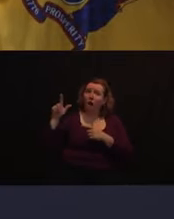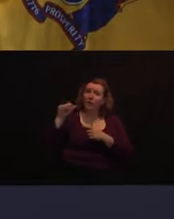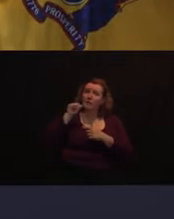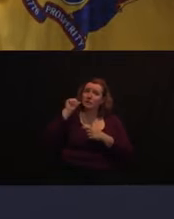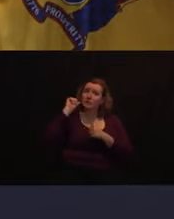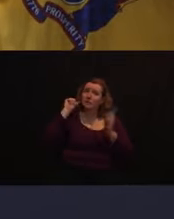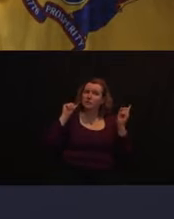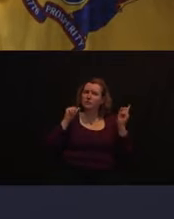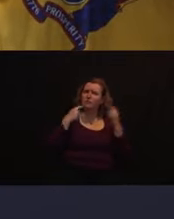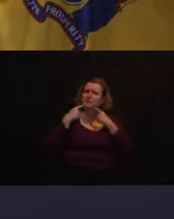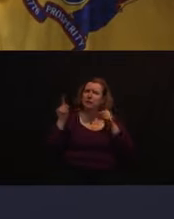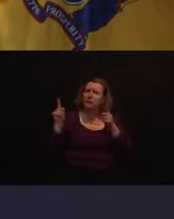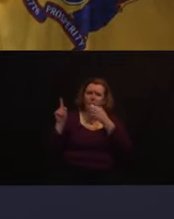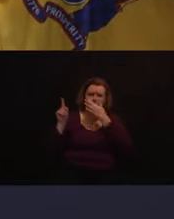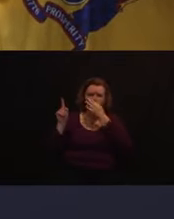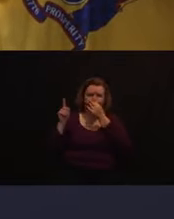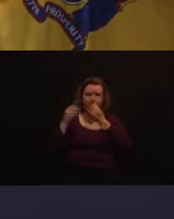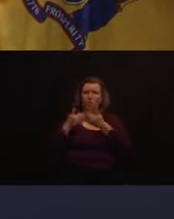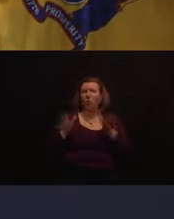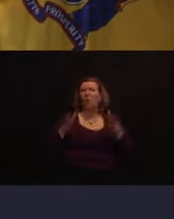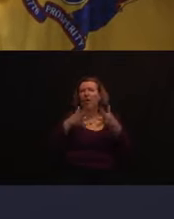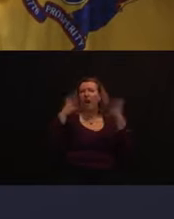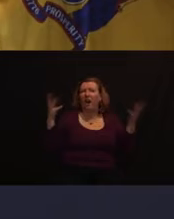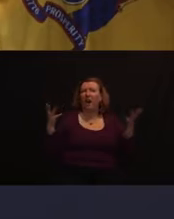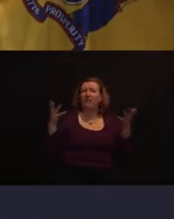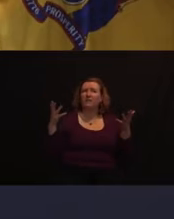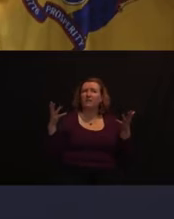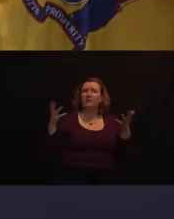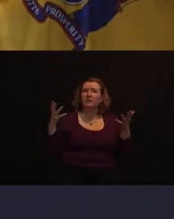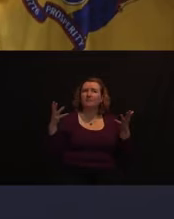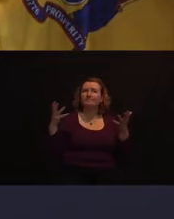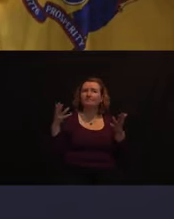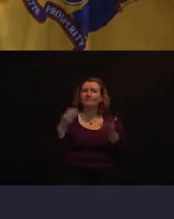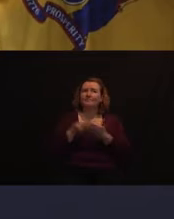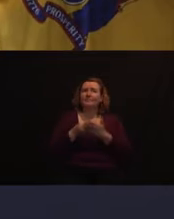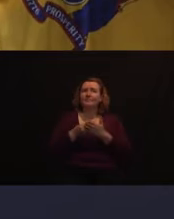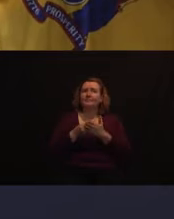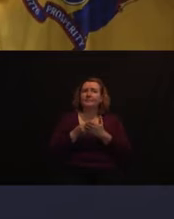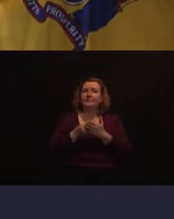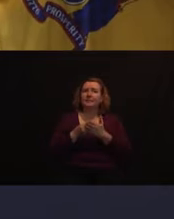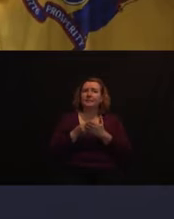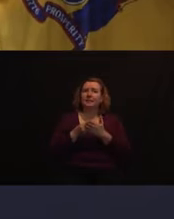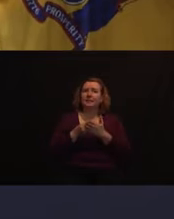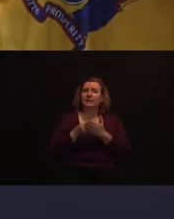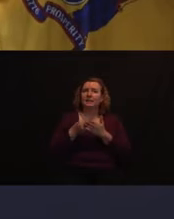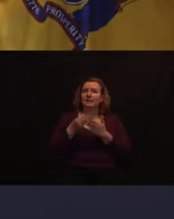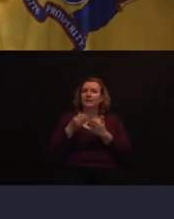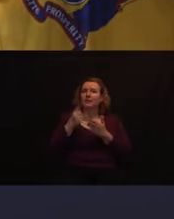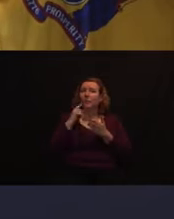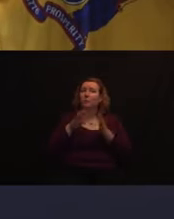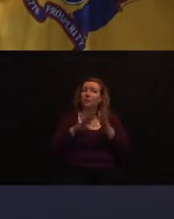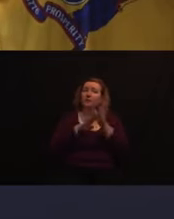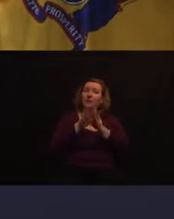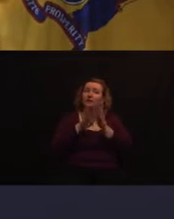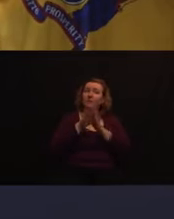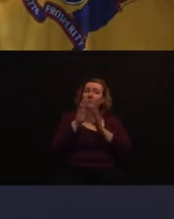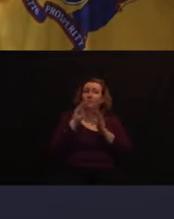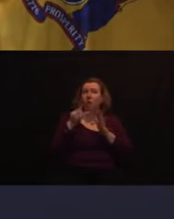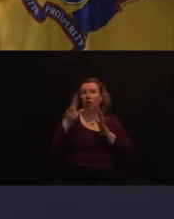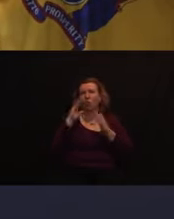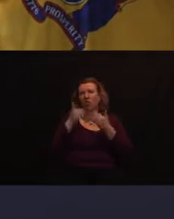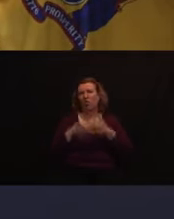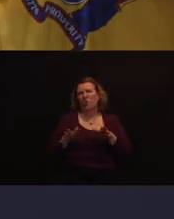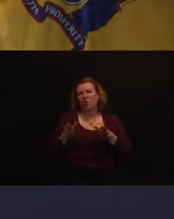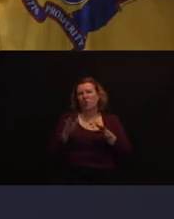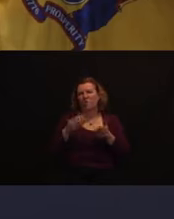to lose a lot of equity in the developer that funded or built the mall is going to lose equity in a couple of other malls because it's defaulting